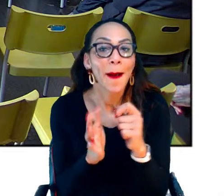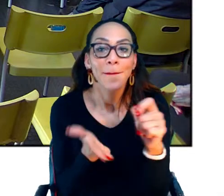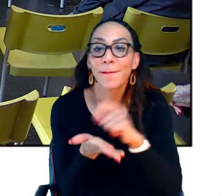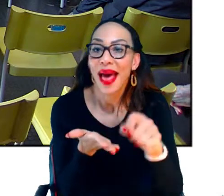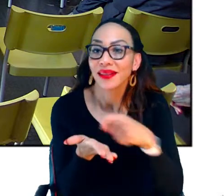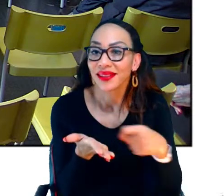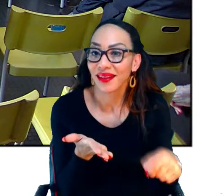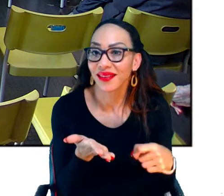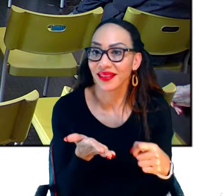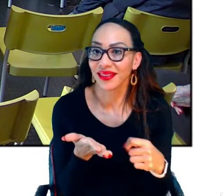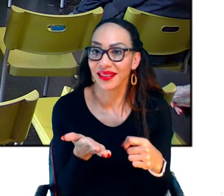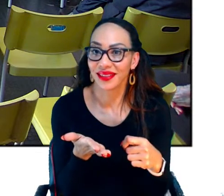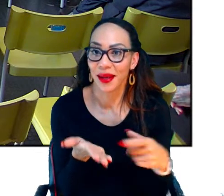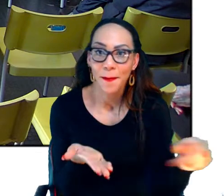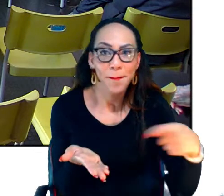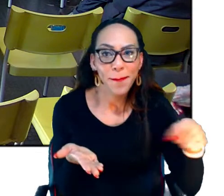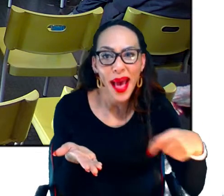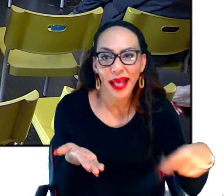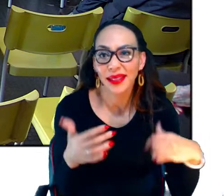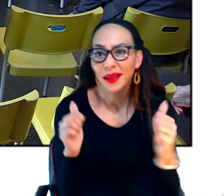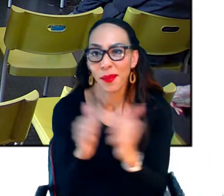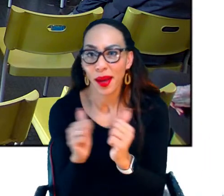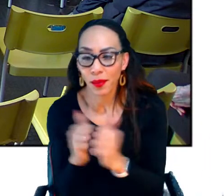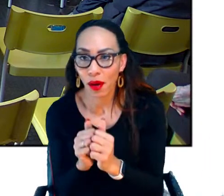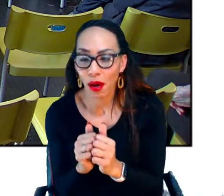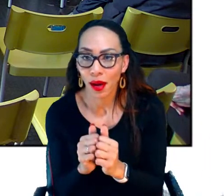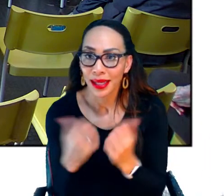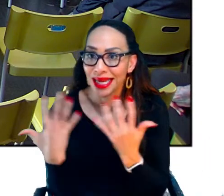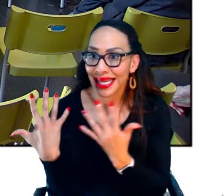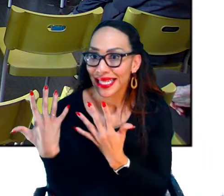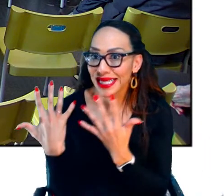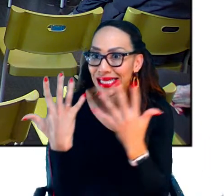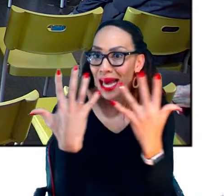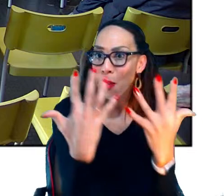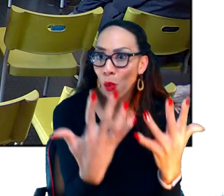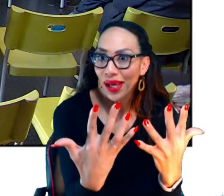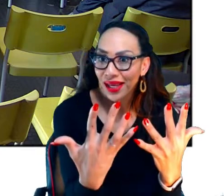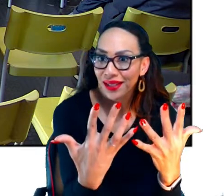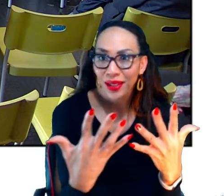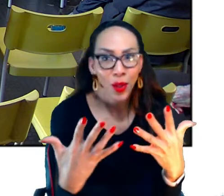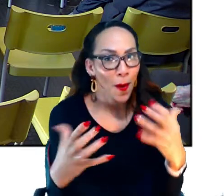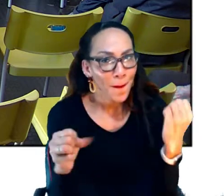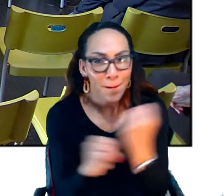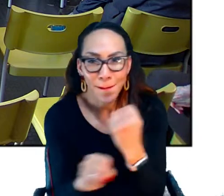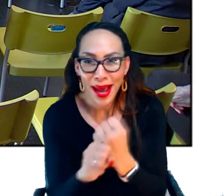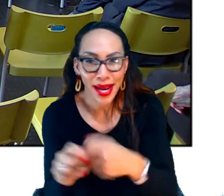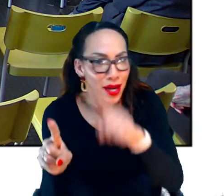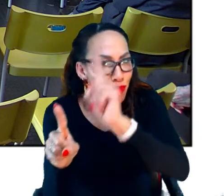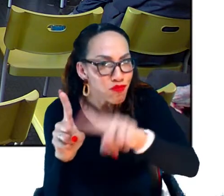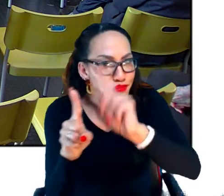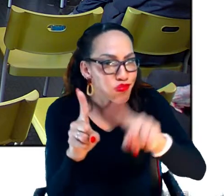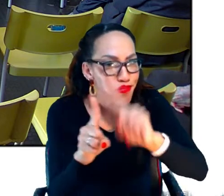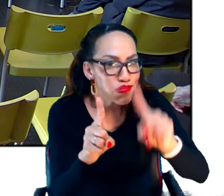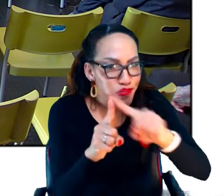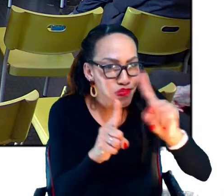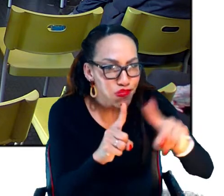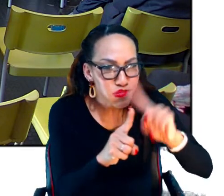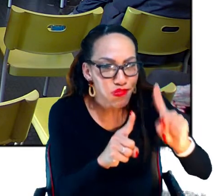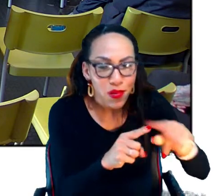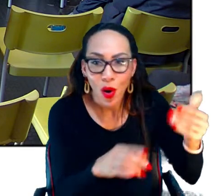10 weeks, the amount of different kinds of works that we made, from just drawings, pieces of